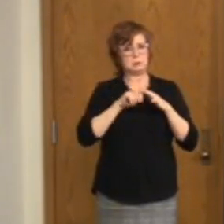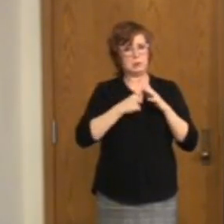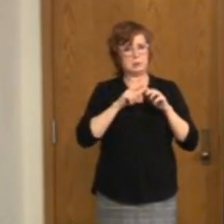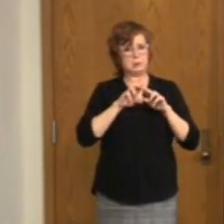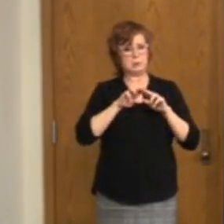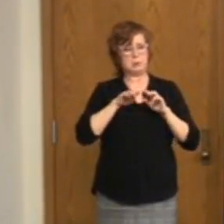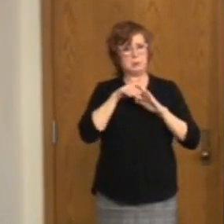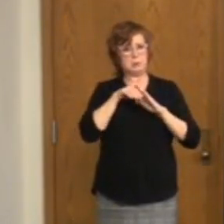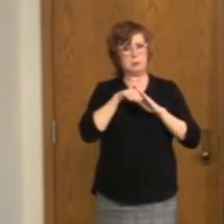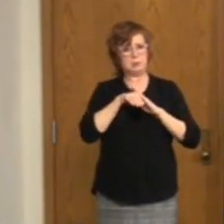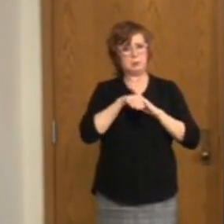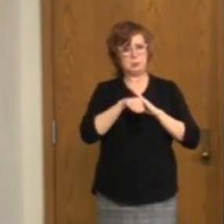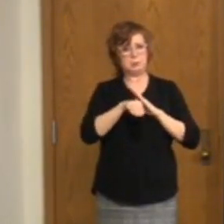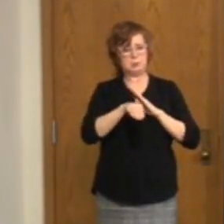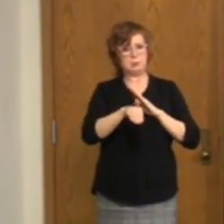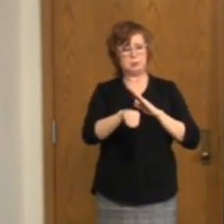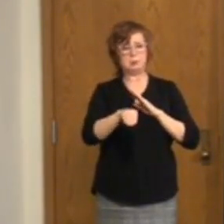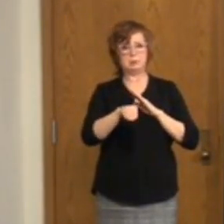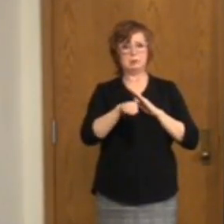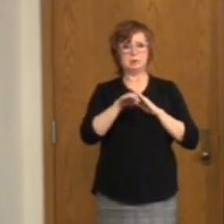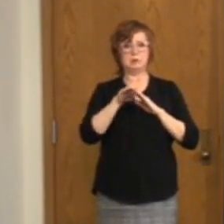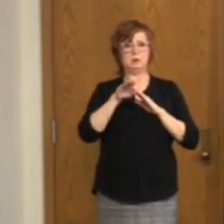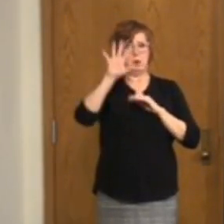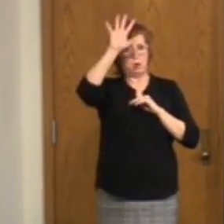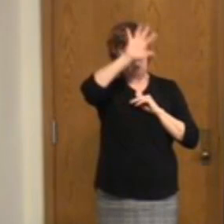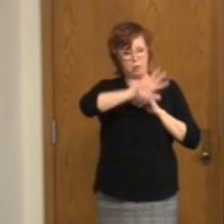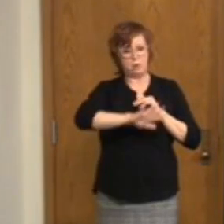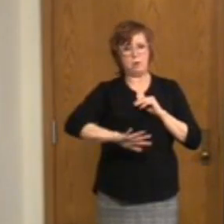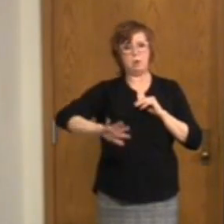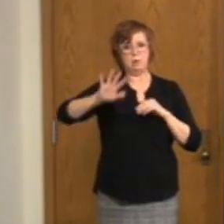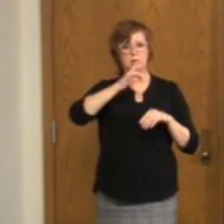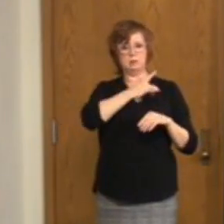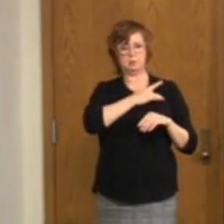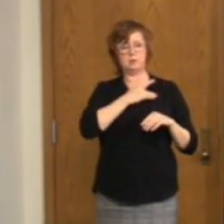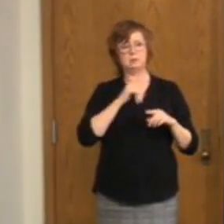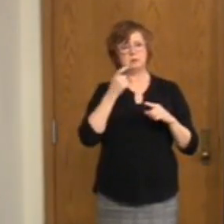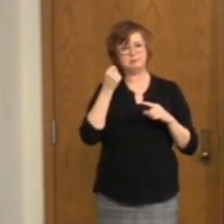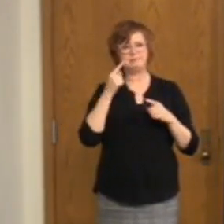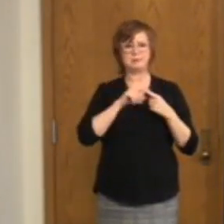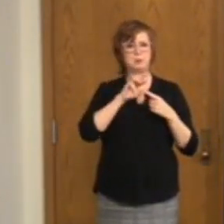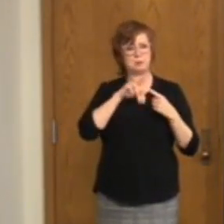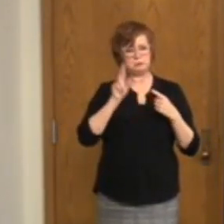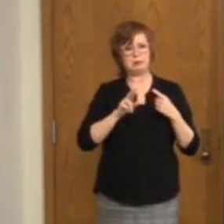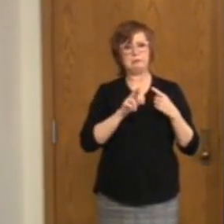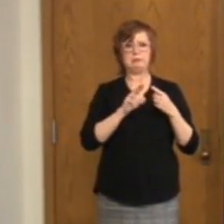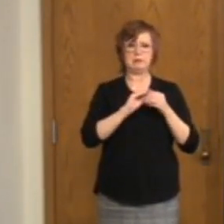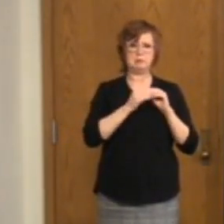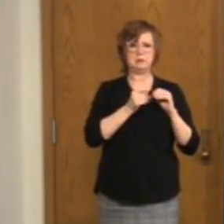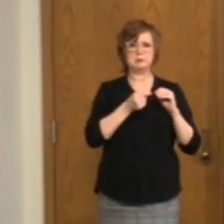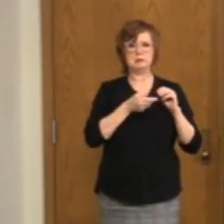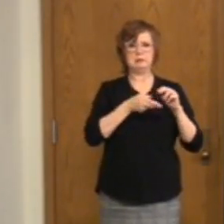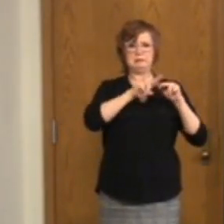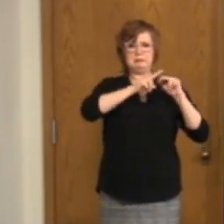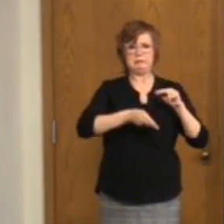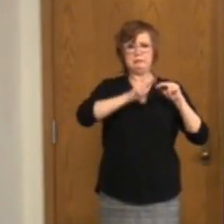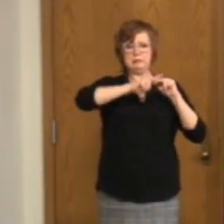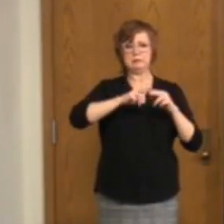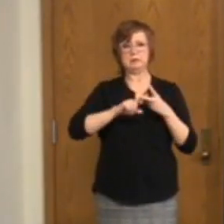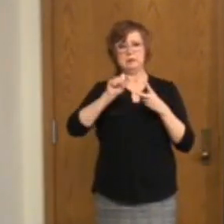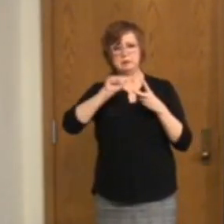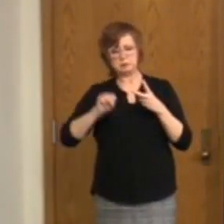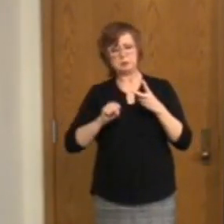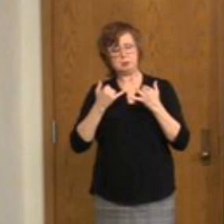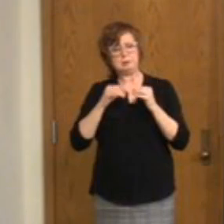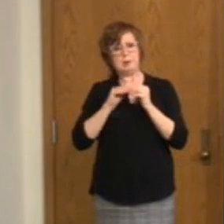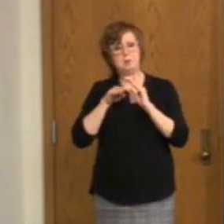Saskatchewan, including the far north and north. A bit of an up and down in Regina, Saskatoon, declining trend. South,